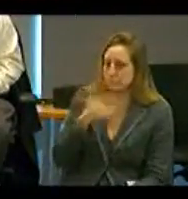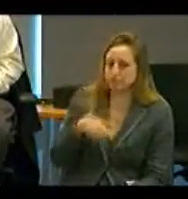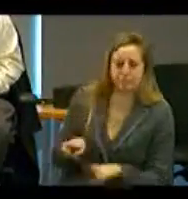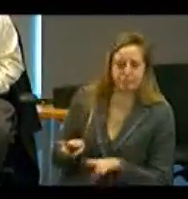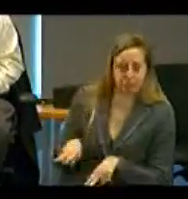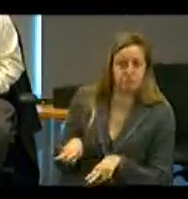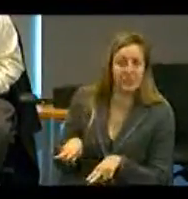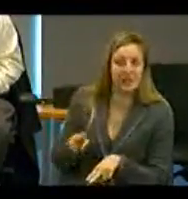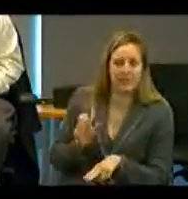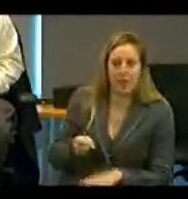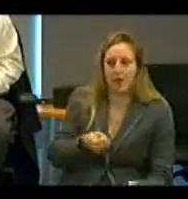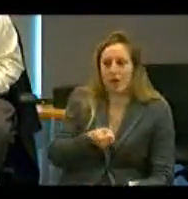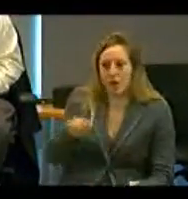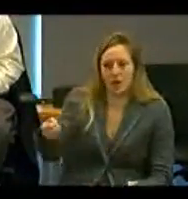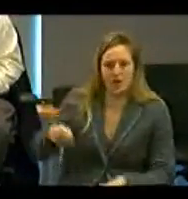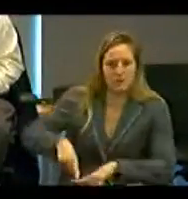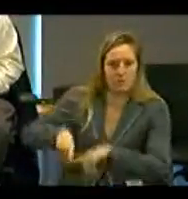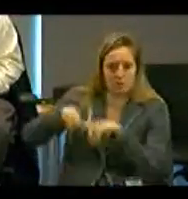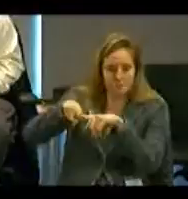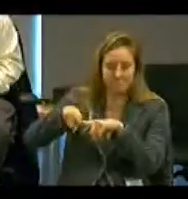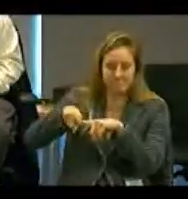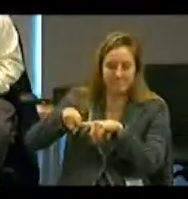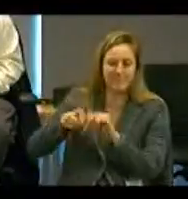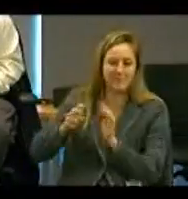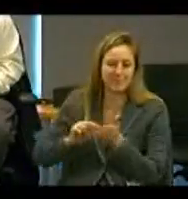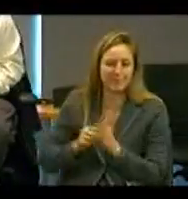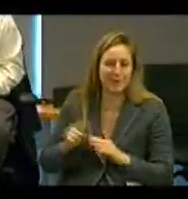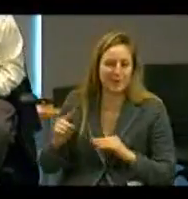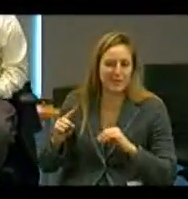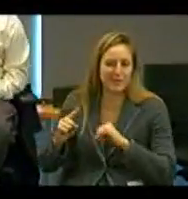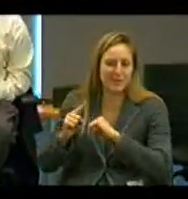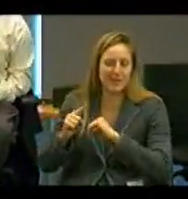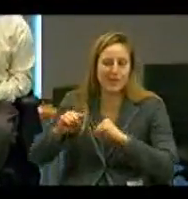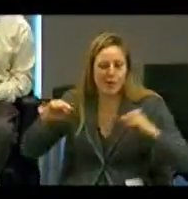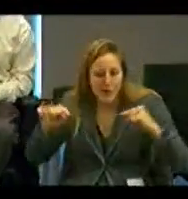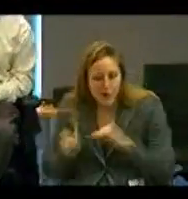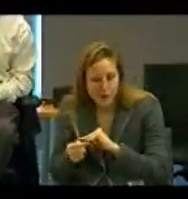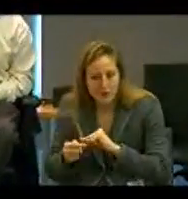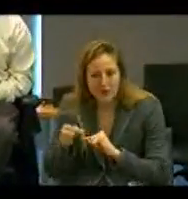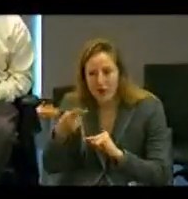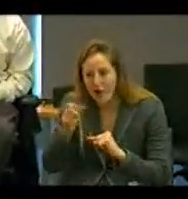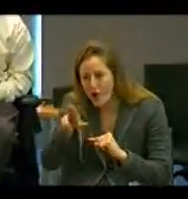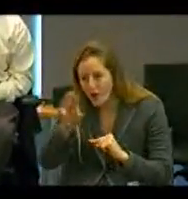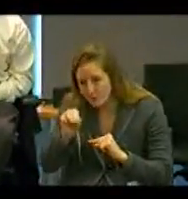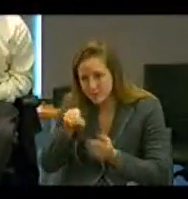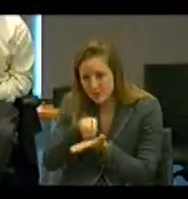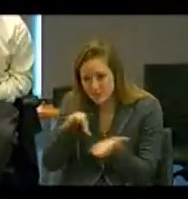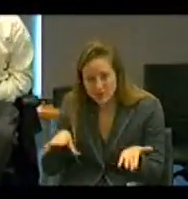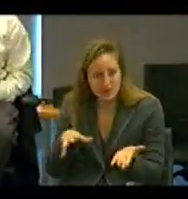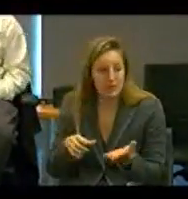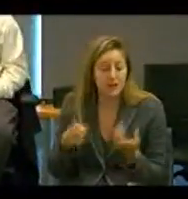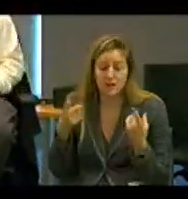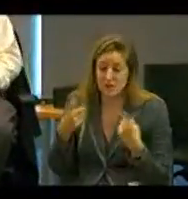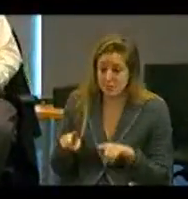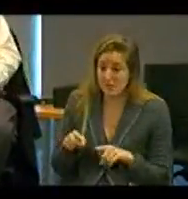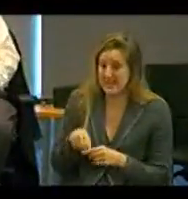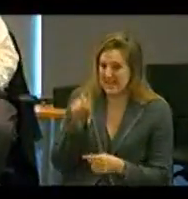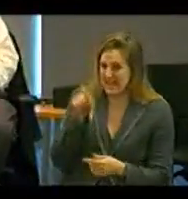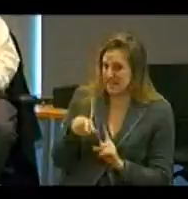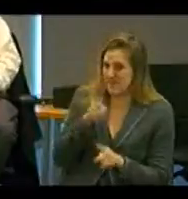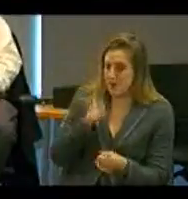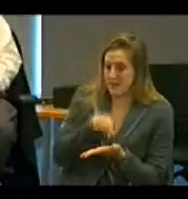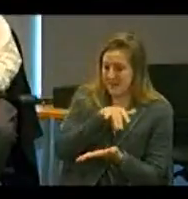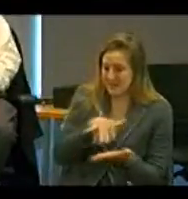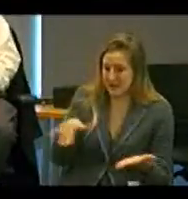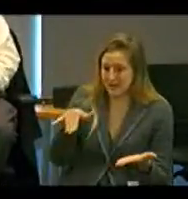cause students harm. This assumption was the basis of the Obama administration's 2014 school discipline guidance, wherein Arne